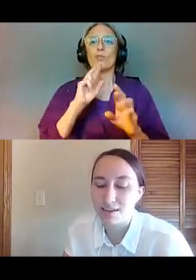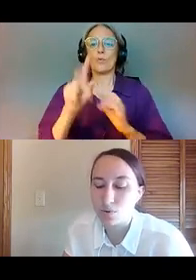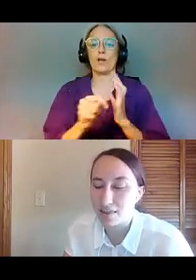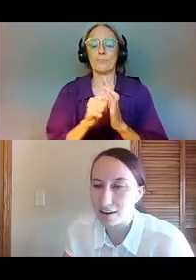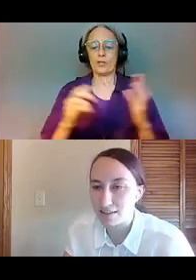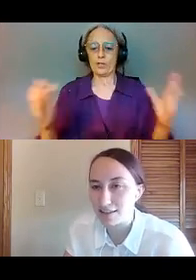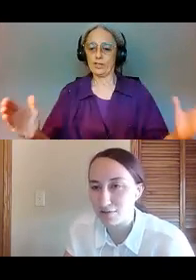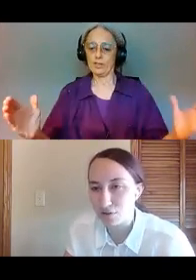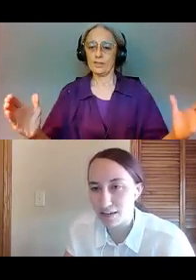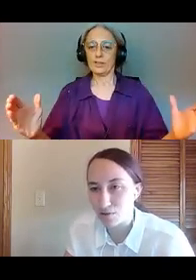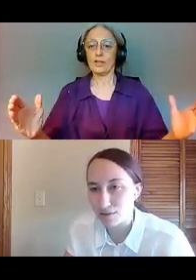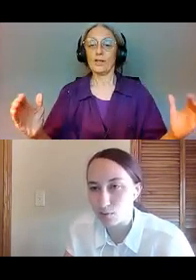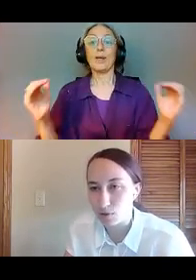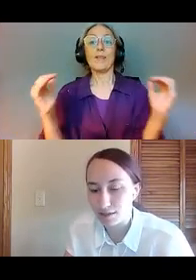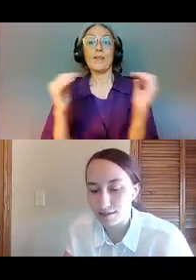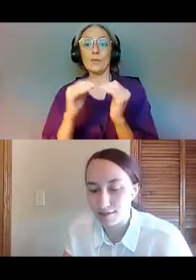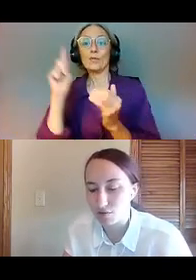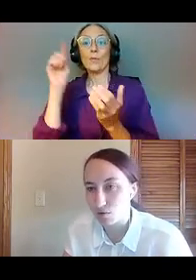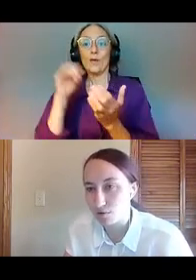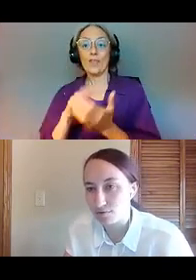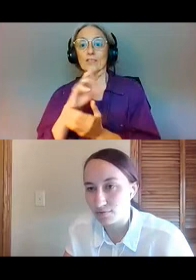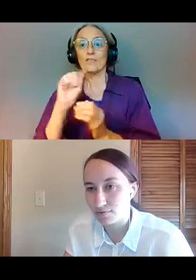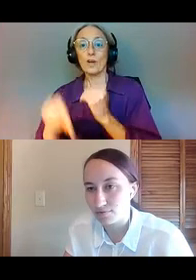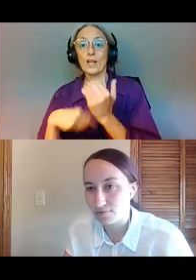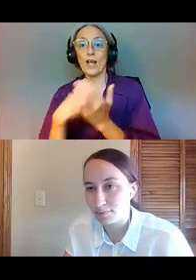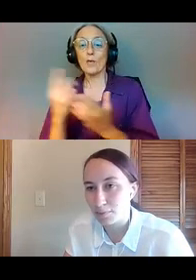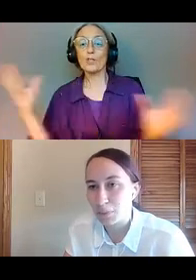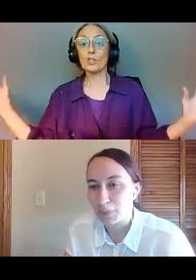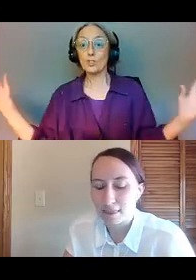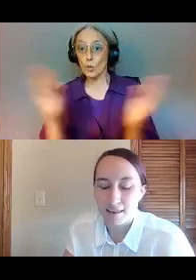equals 1,040 hours worked in total.